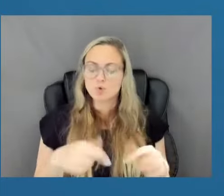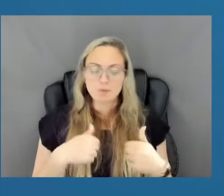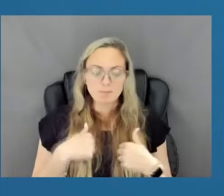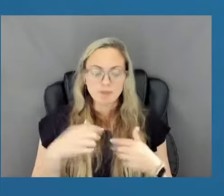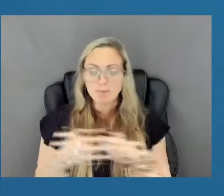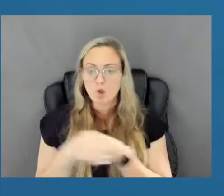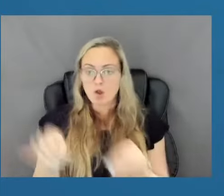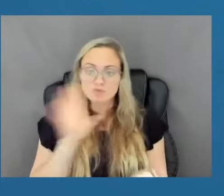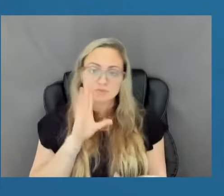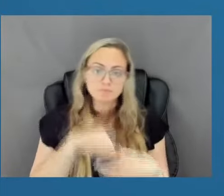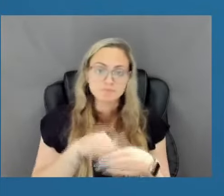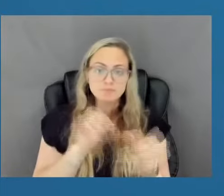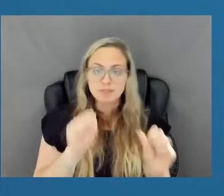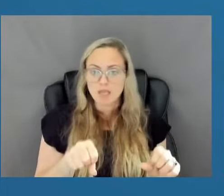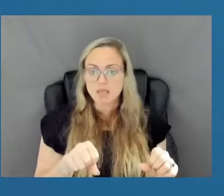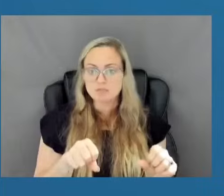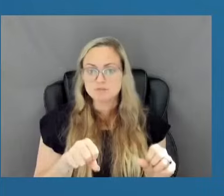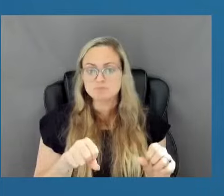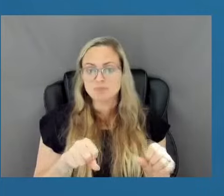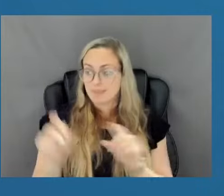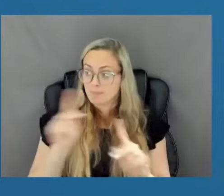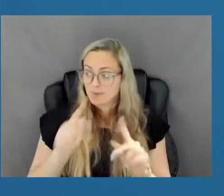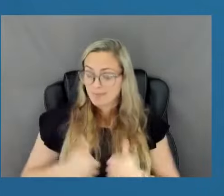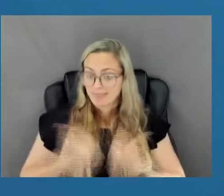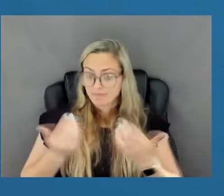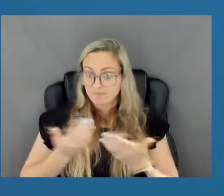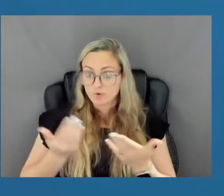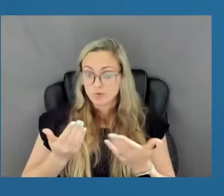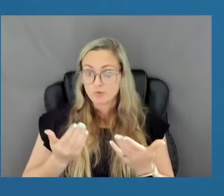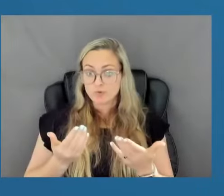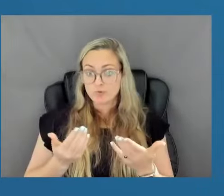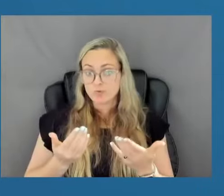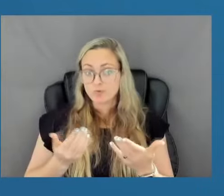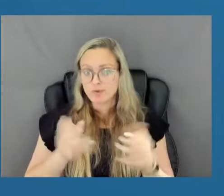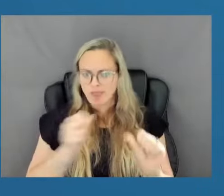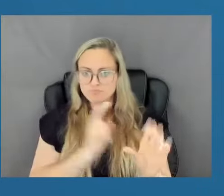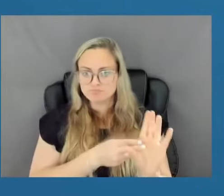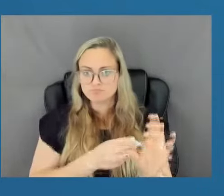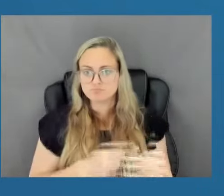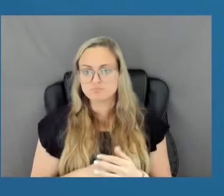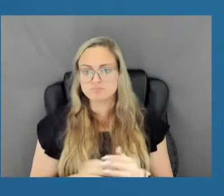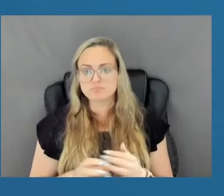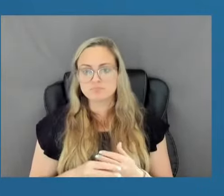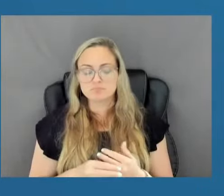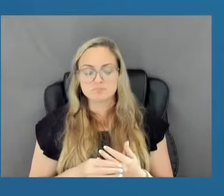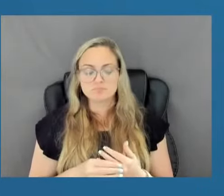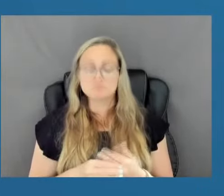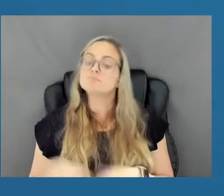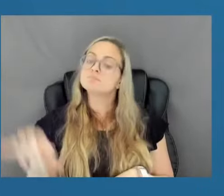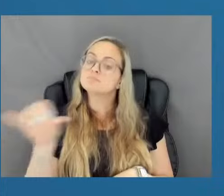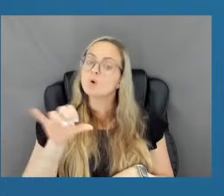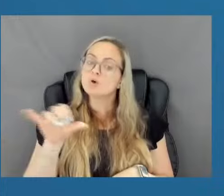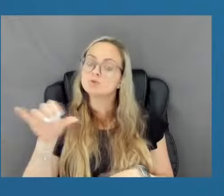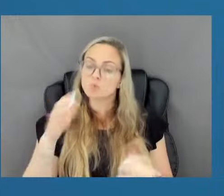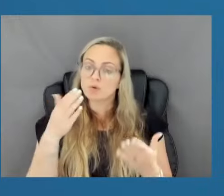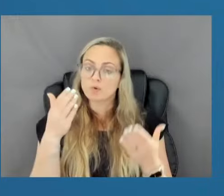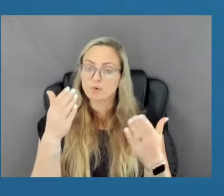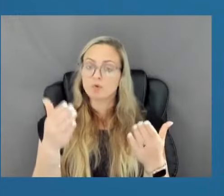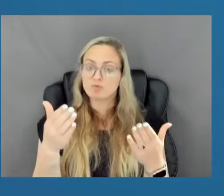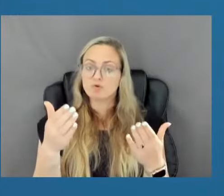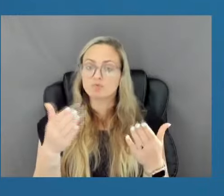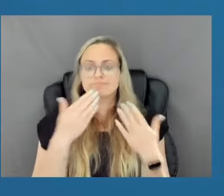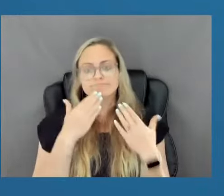be included and the residents in my constituency. And I want to also offer a great deal of